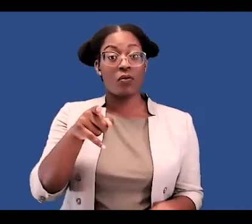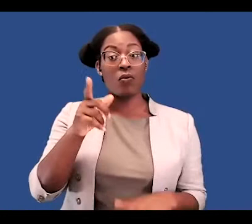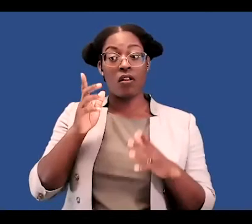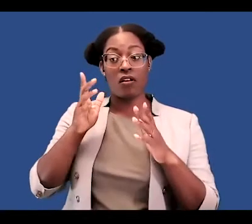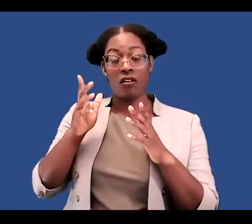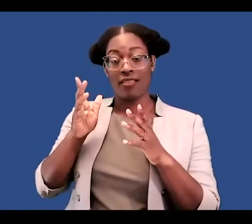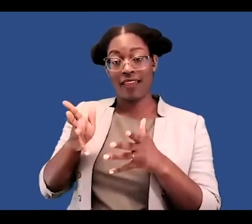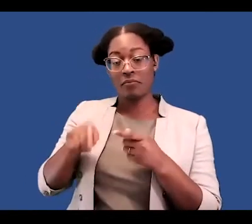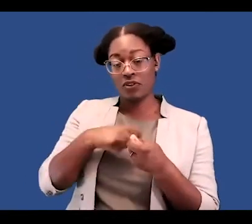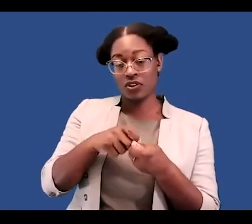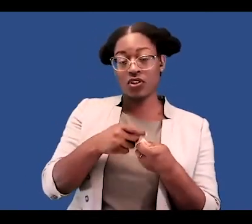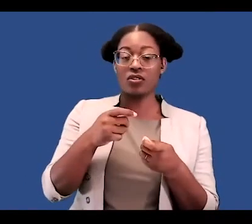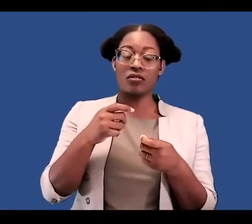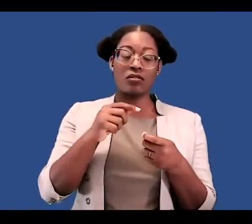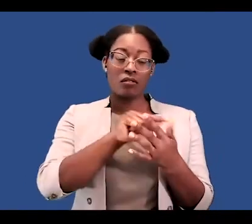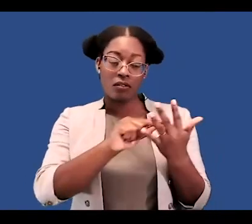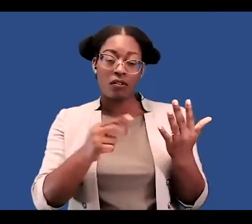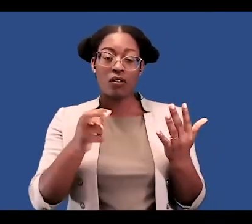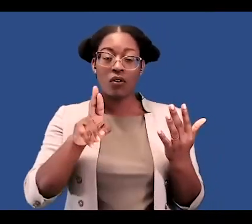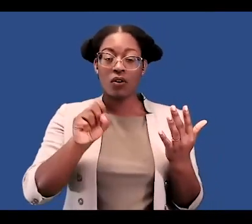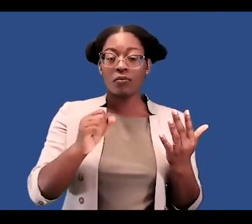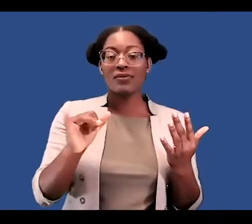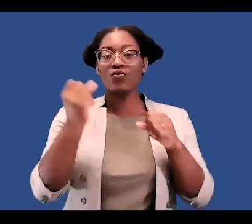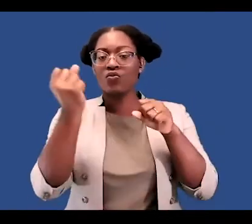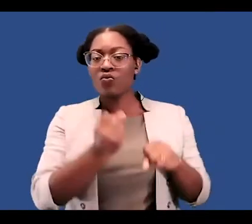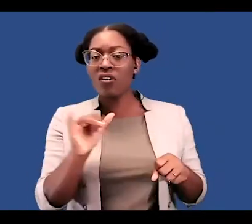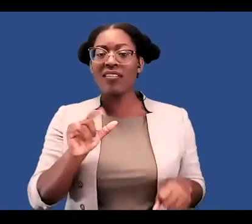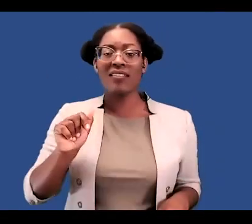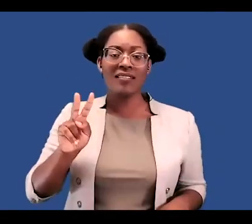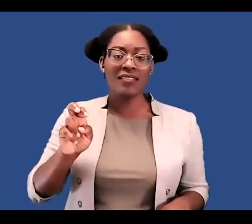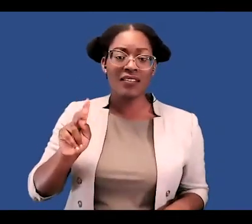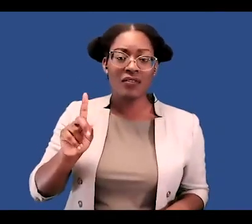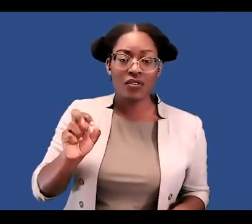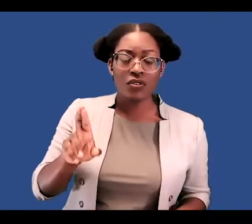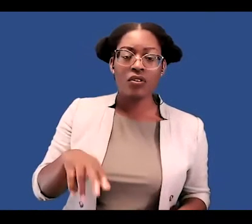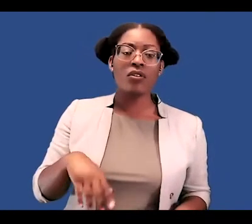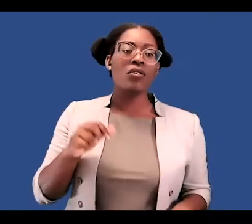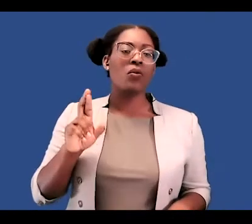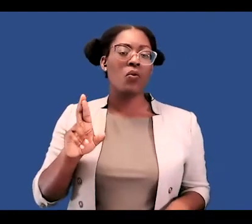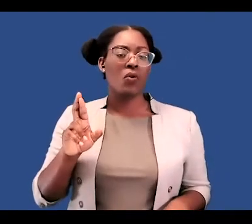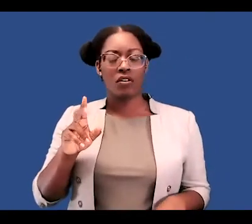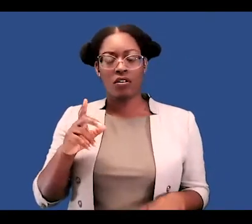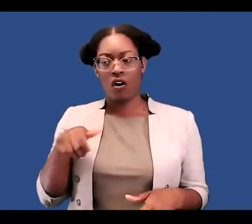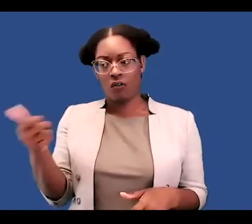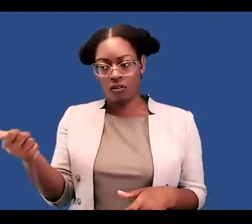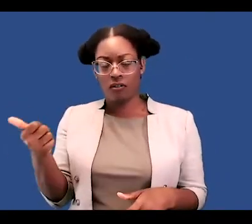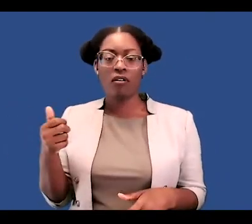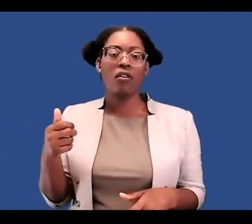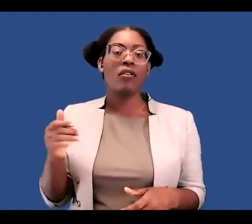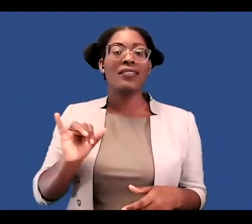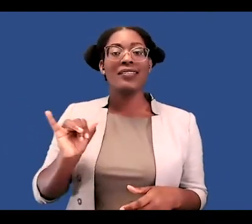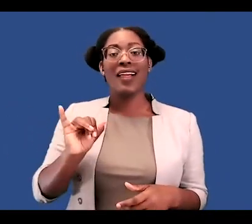let certain herbs sit. So like strong herbs like a lavender or seeds like star anise that are typically found